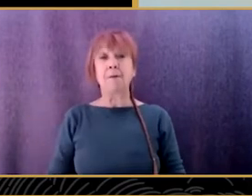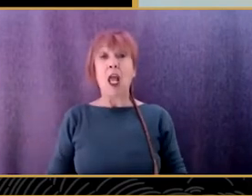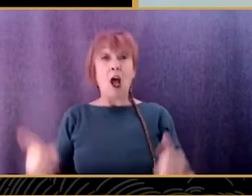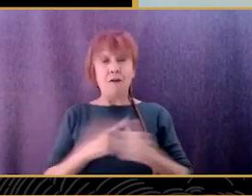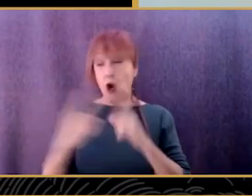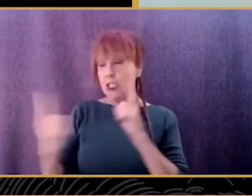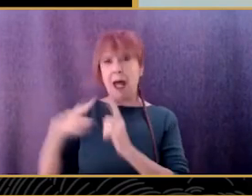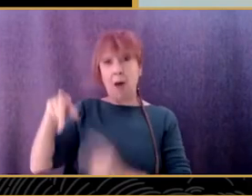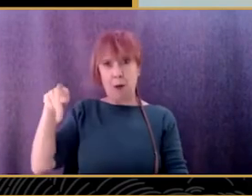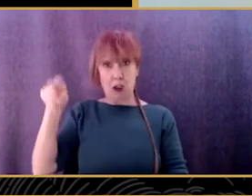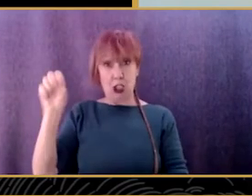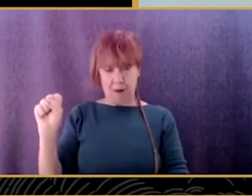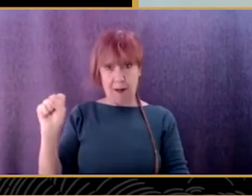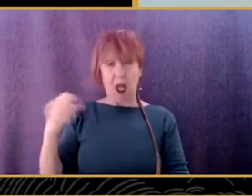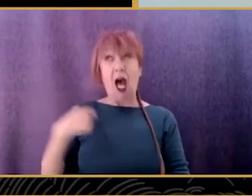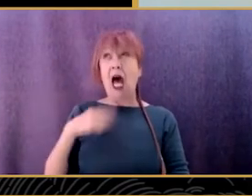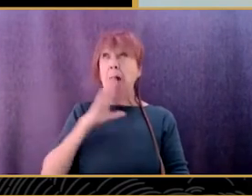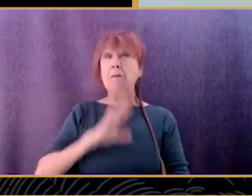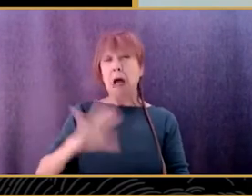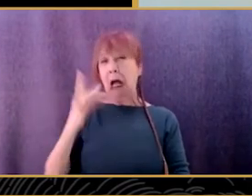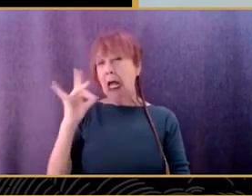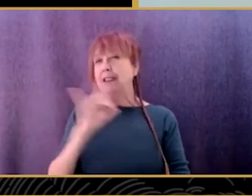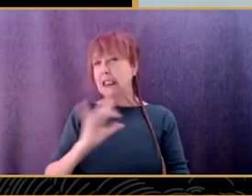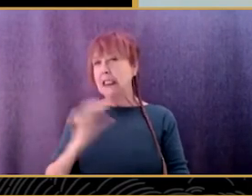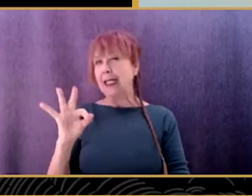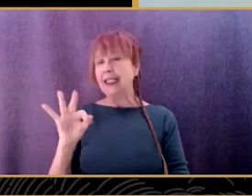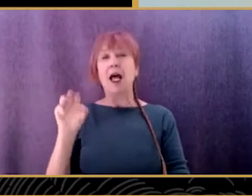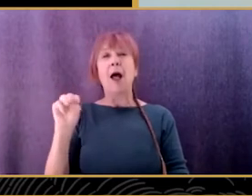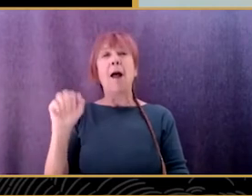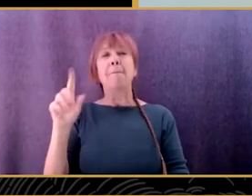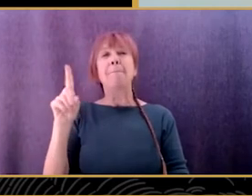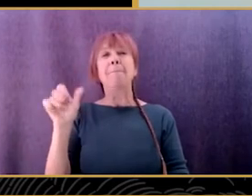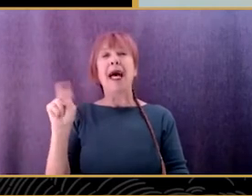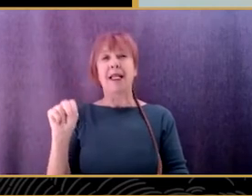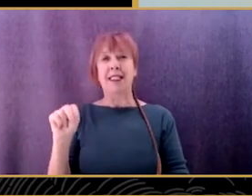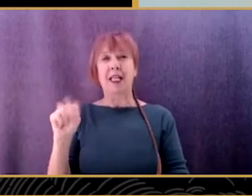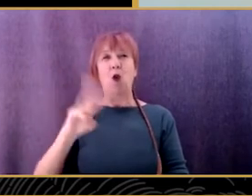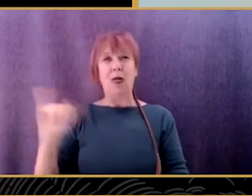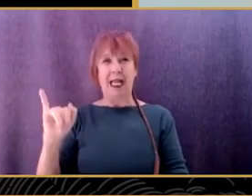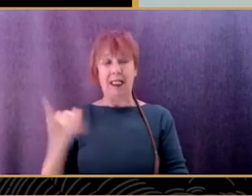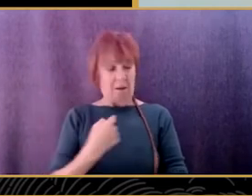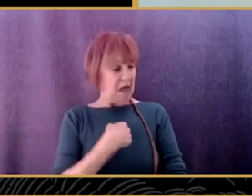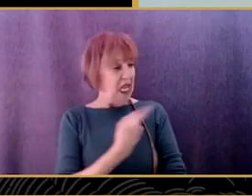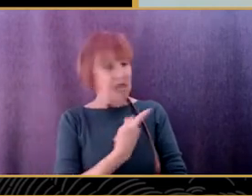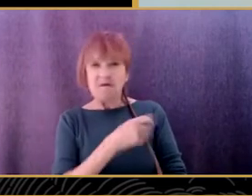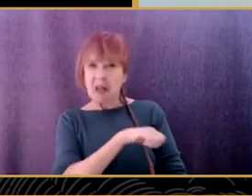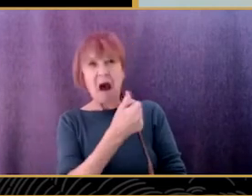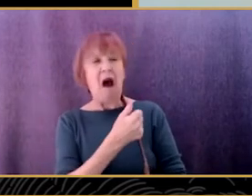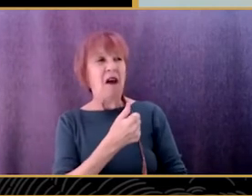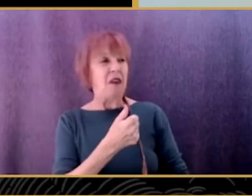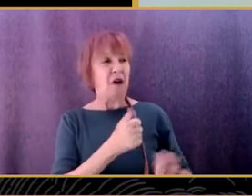I first met Patricia Smith when I was around 18 or 19 in Madison, Wisconsin Myself and some other young